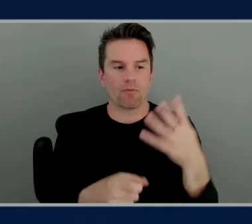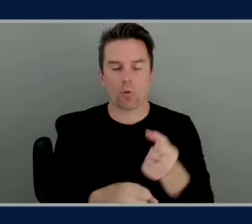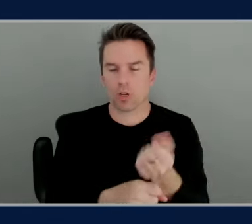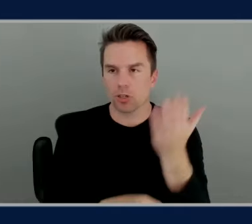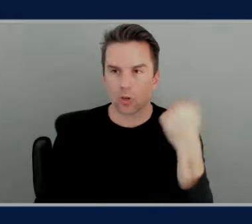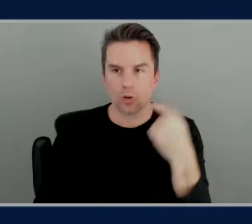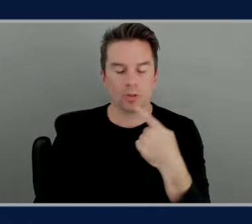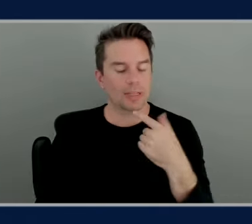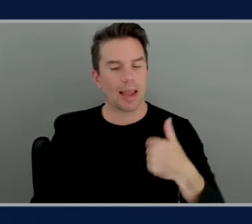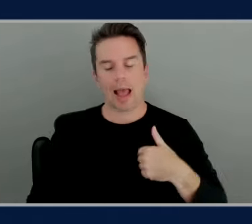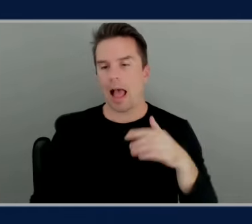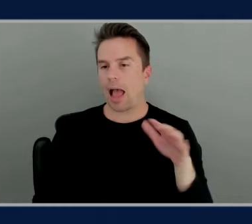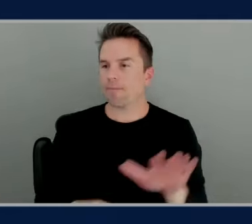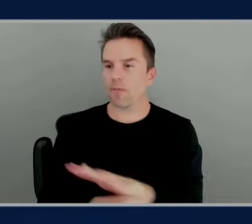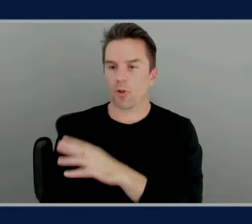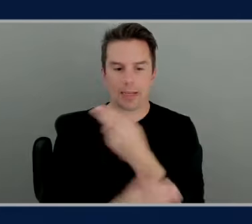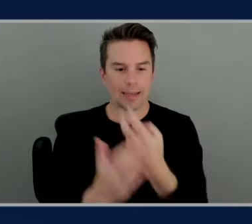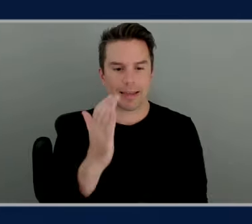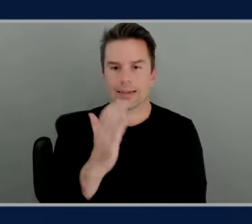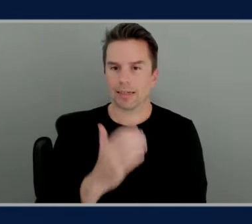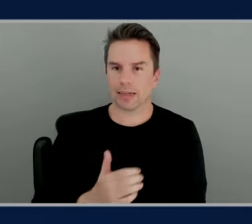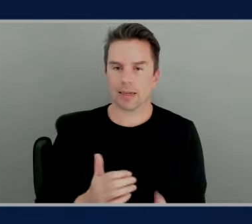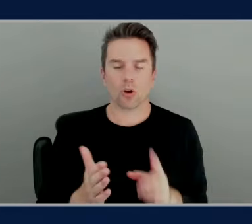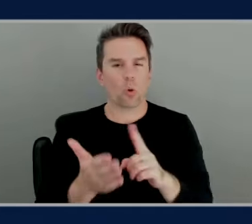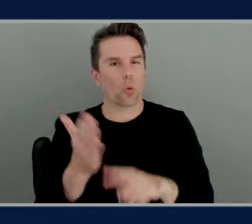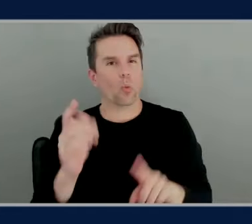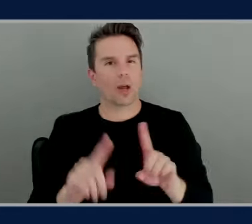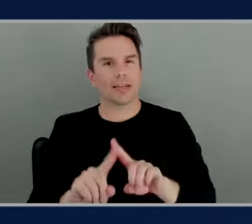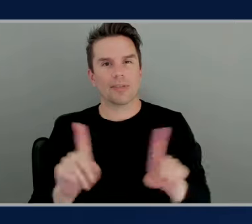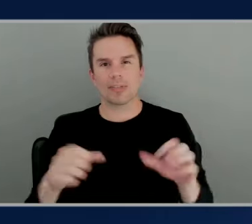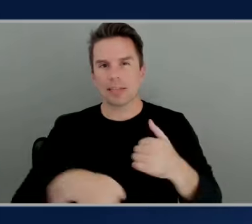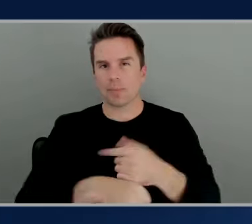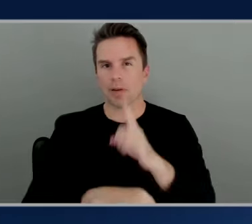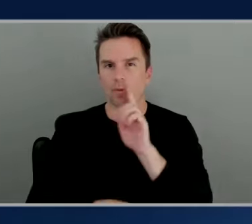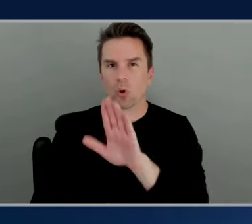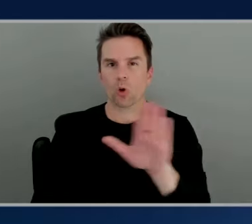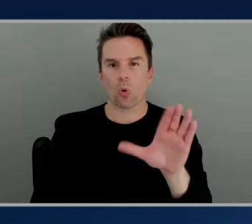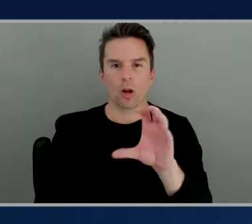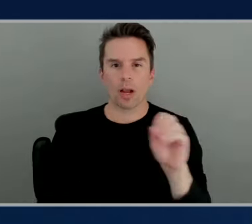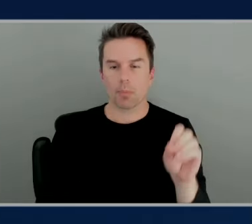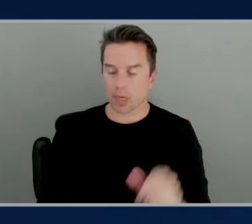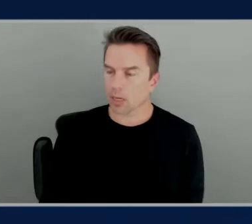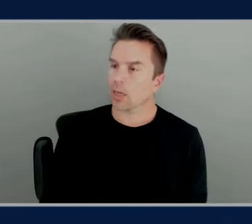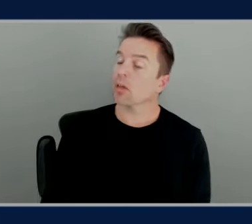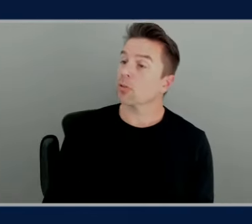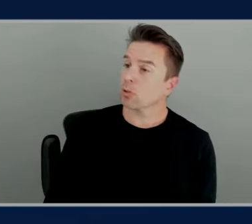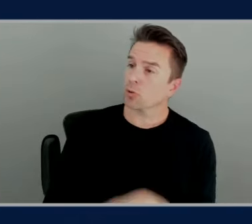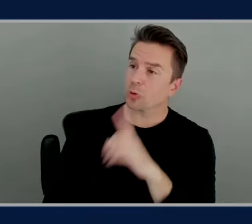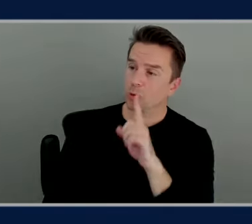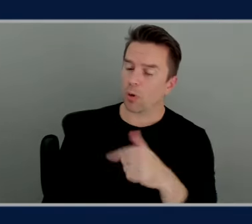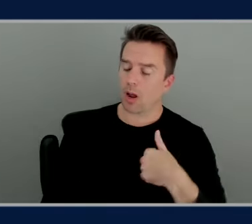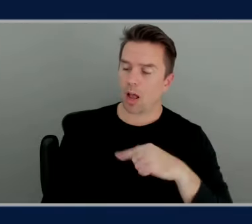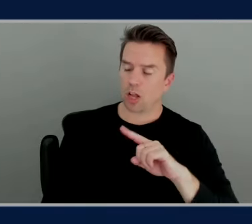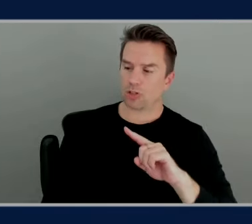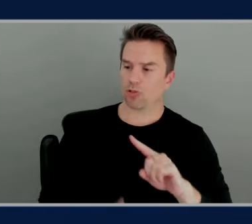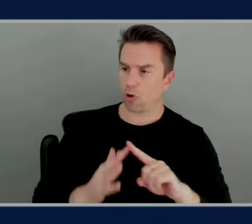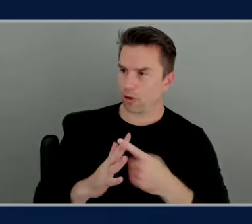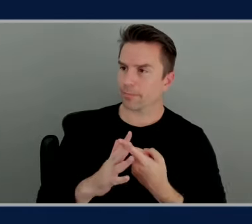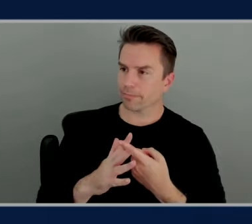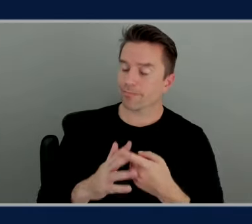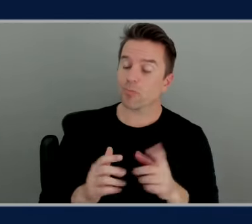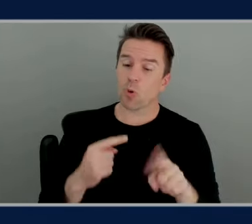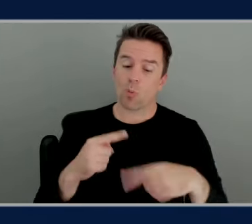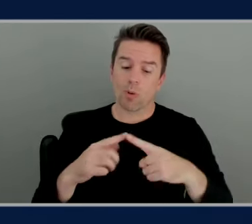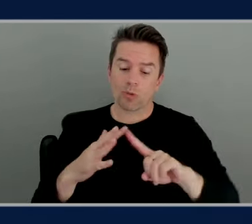made? Yeah, I can start. I mean, I think, you know, when we started on our journey to build our next generation data science